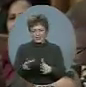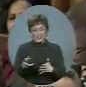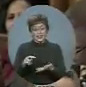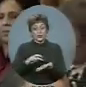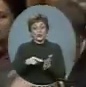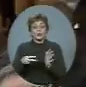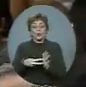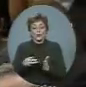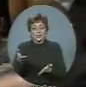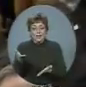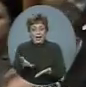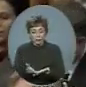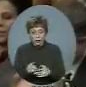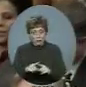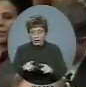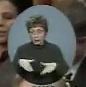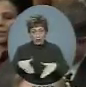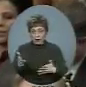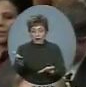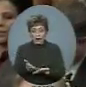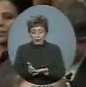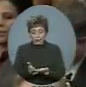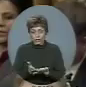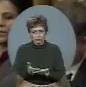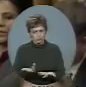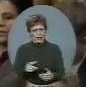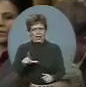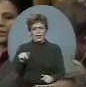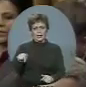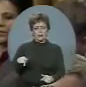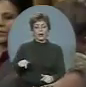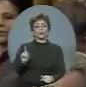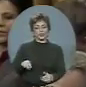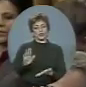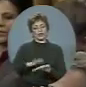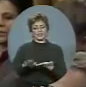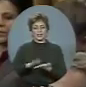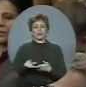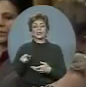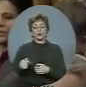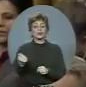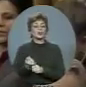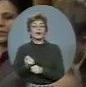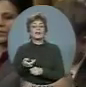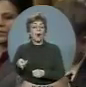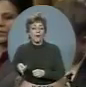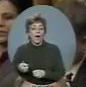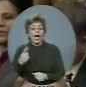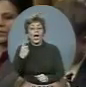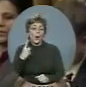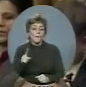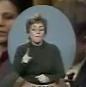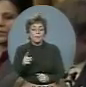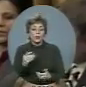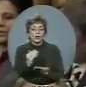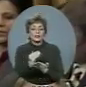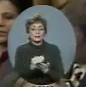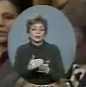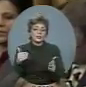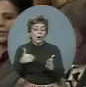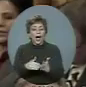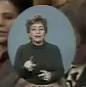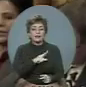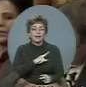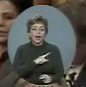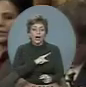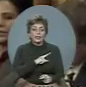In terms of the Anti-Terrorism Act, a provision that our concern is that the problem that's facing Canadians is a very serious one. Not a question of